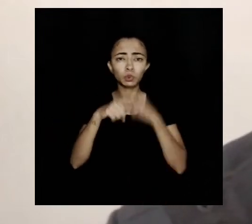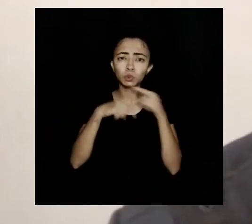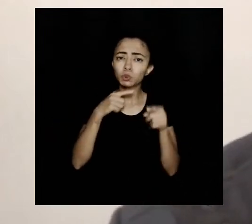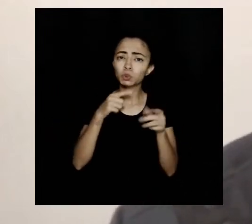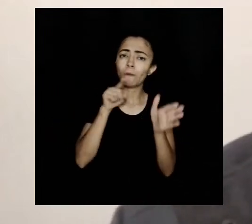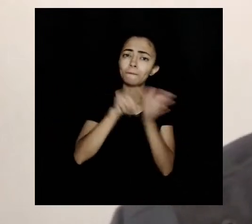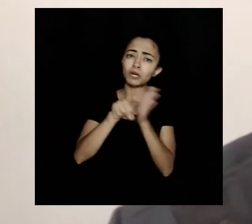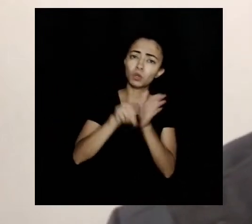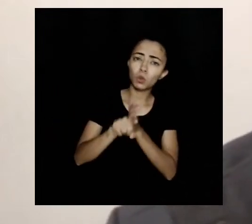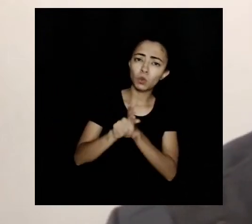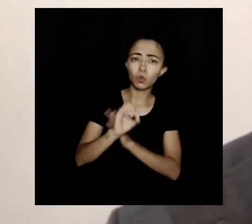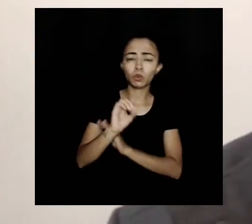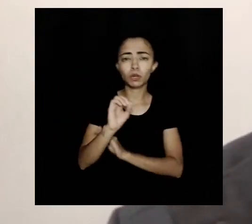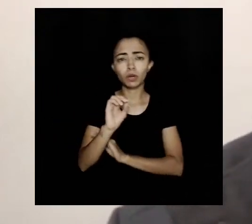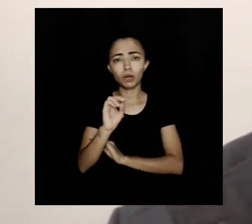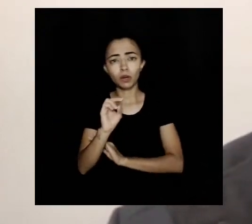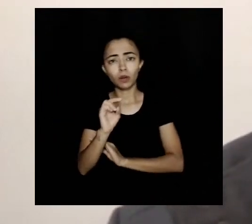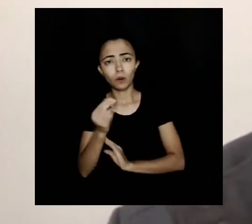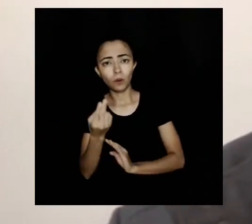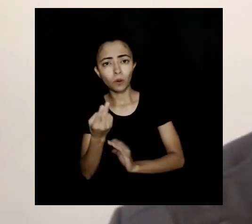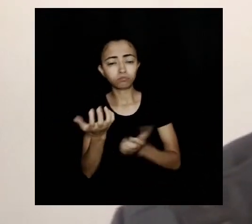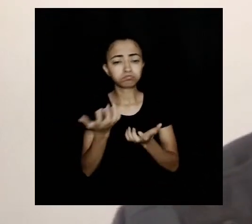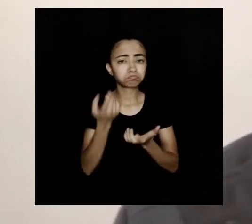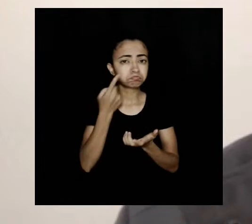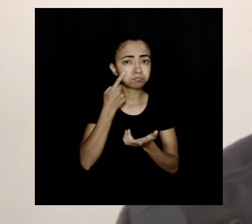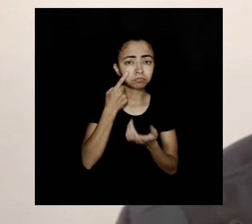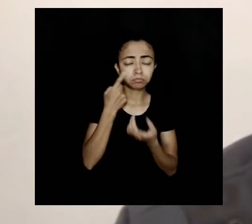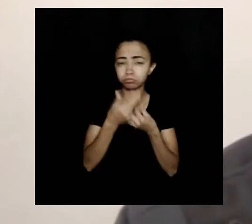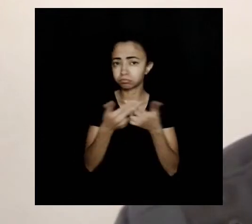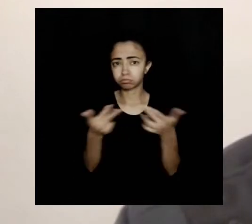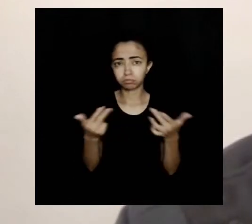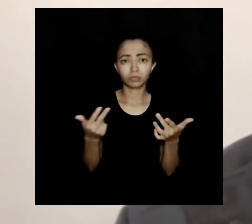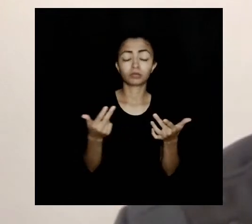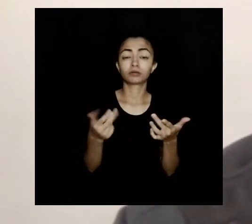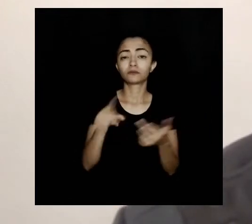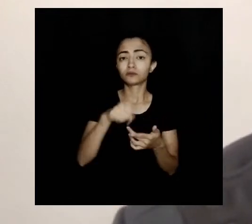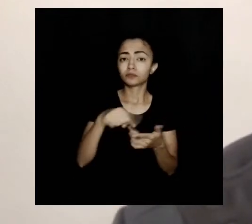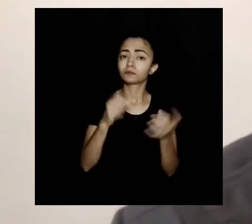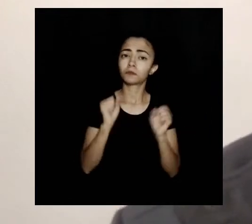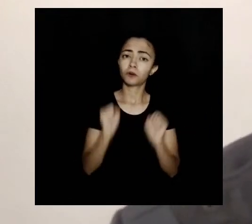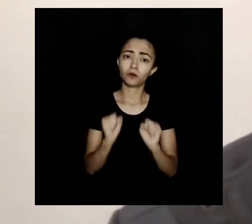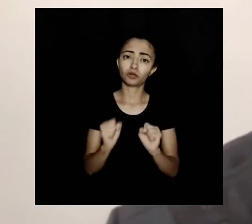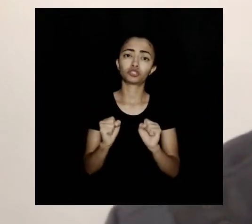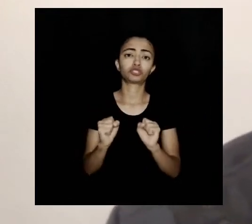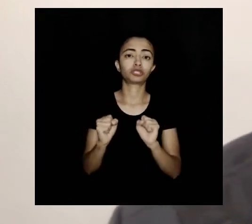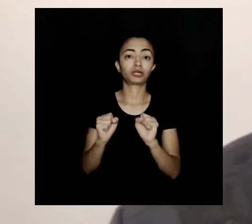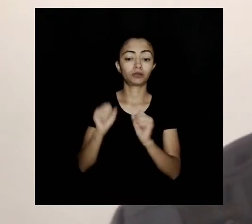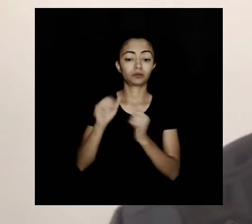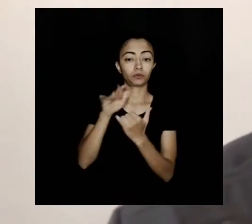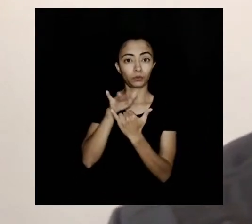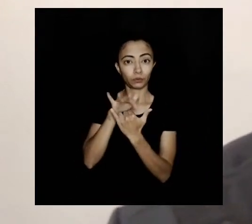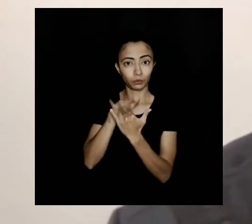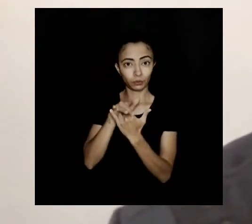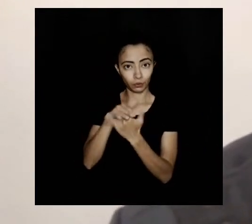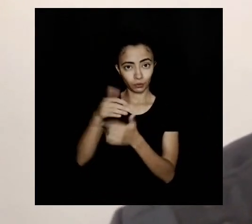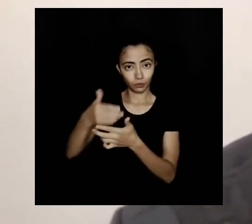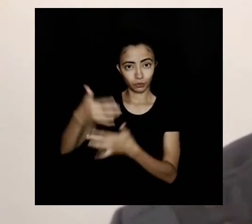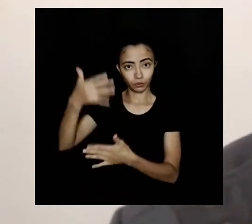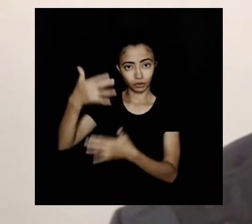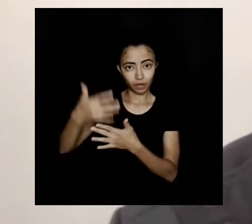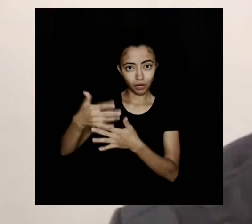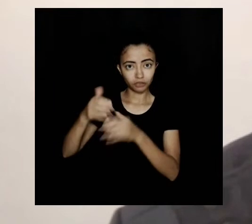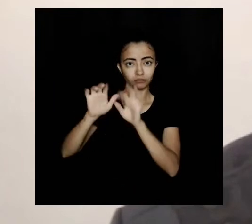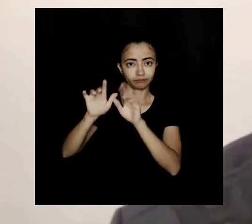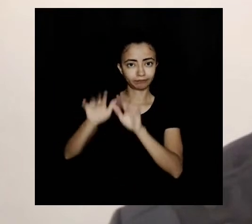doubts, questions, observations, comments, you're all very much welcome to register at YouTube,